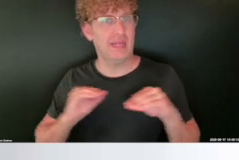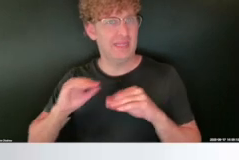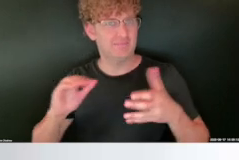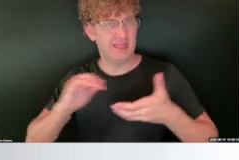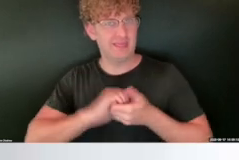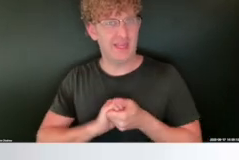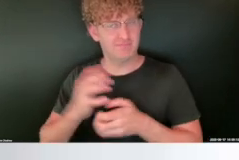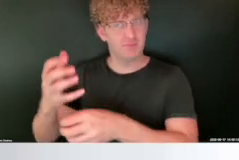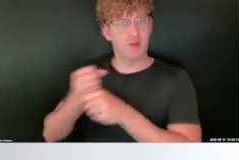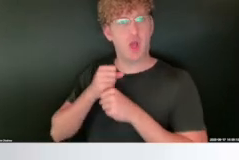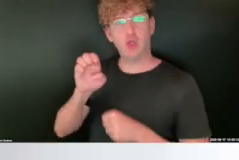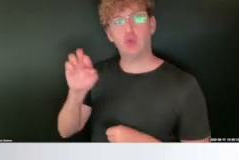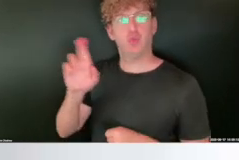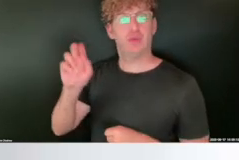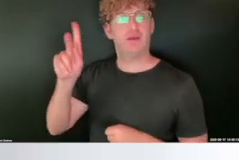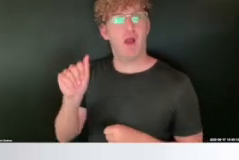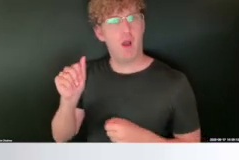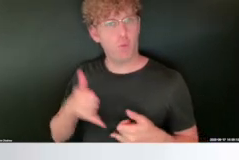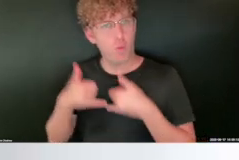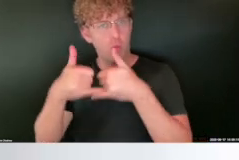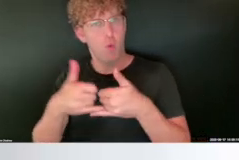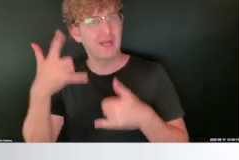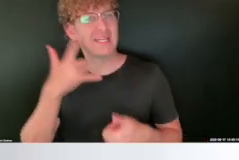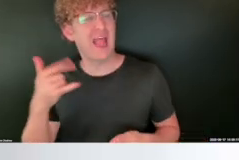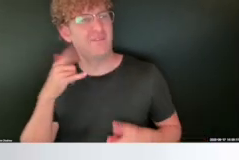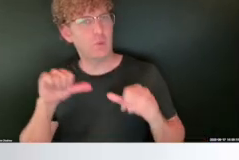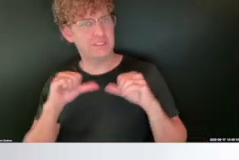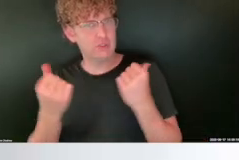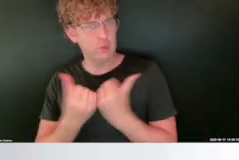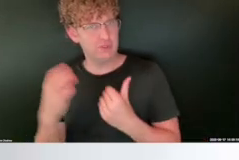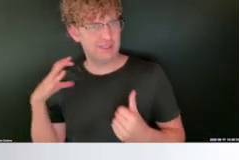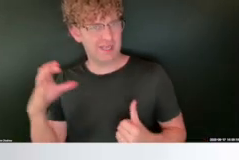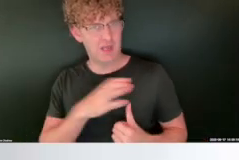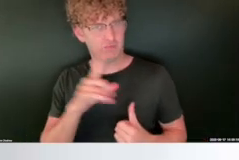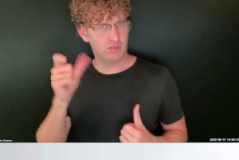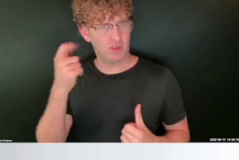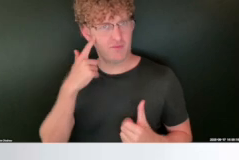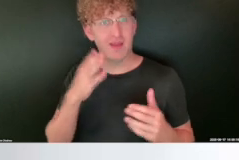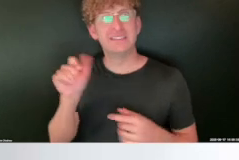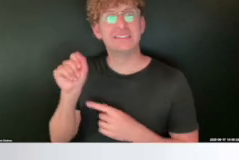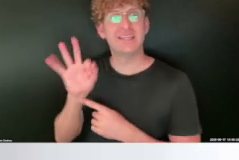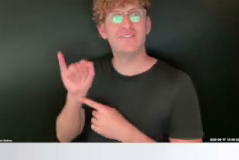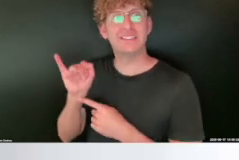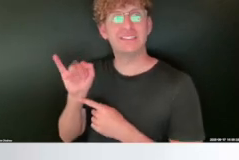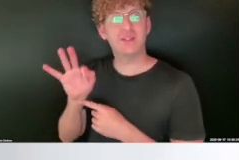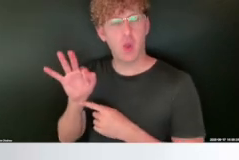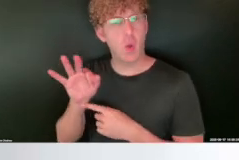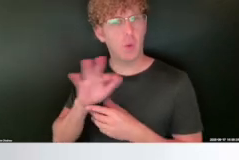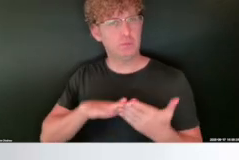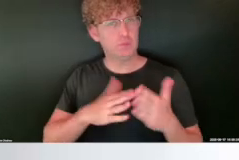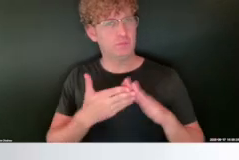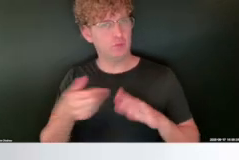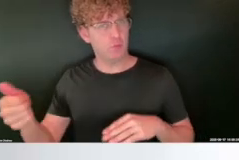Municipal Transportation Agency's Bayview Shuttle received the Opportunity and Empowerment Award from the California chapter of the American